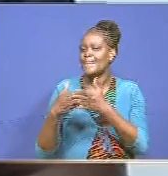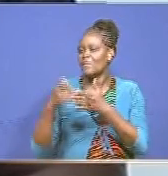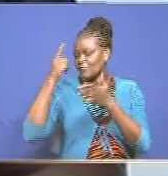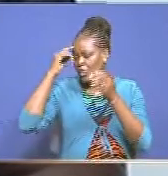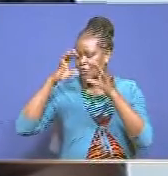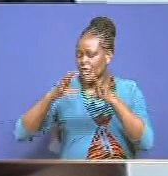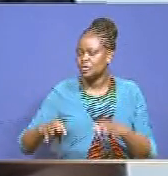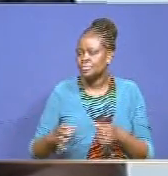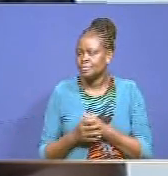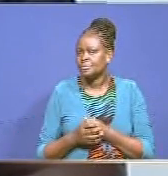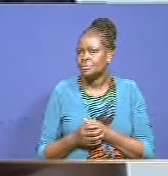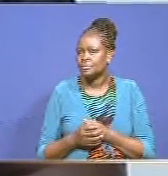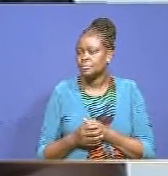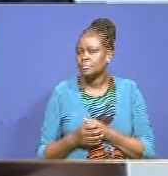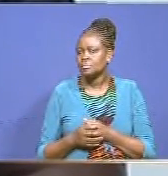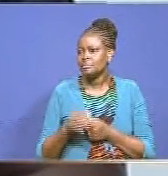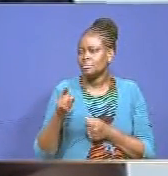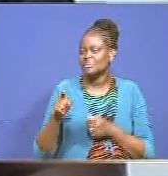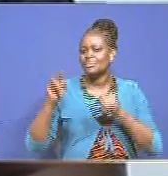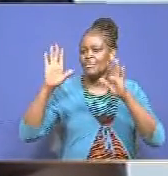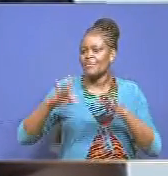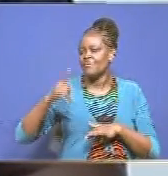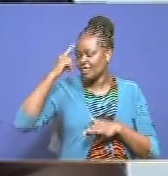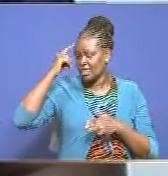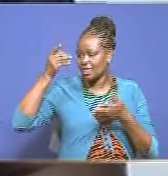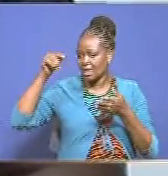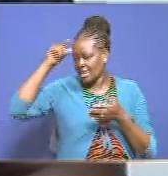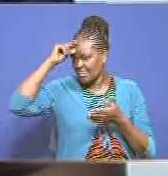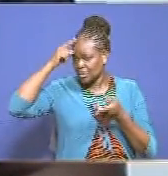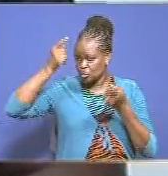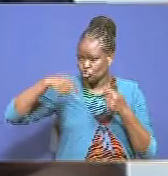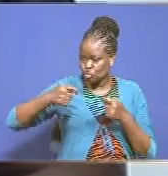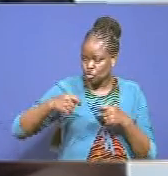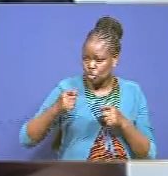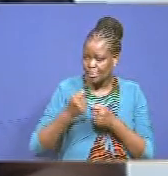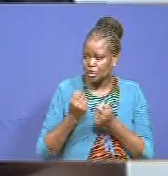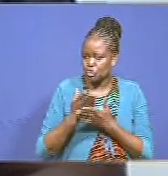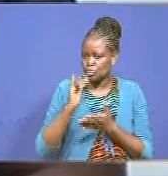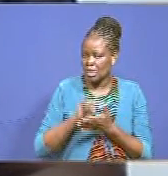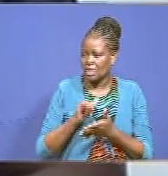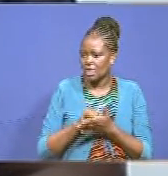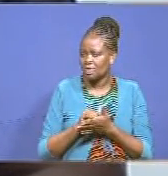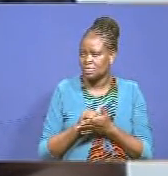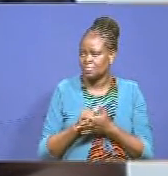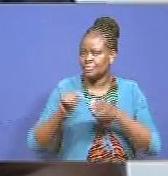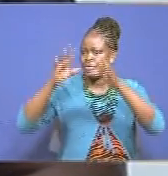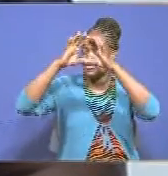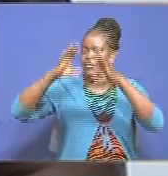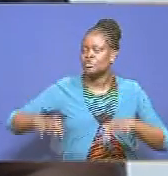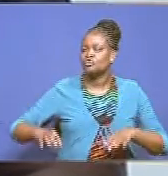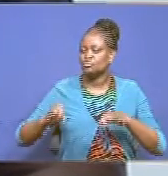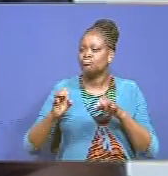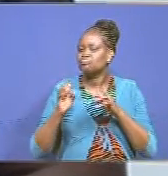devolution. It would be very important for the current government to try and make sure that devolution is